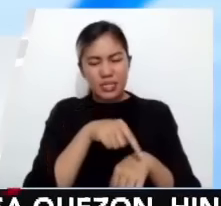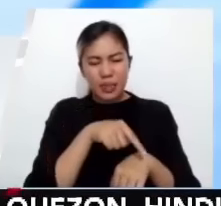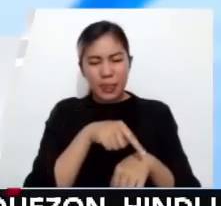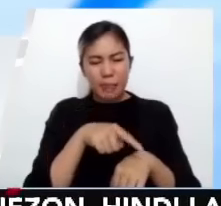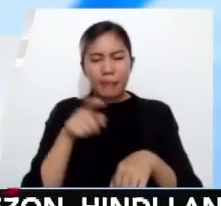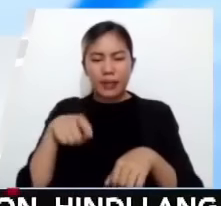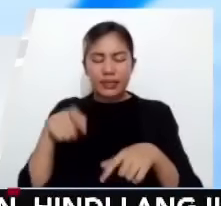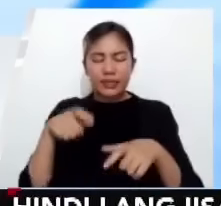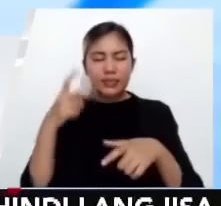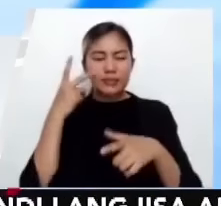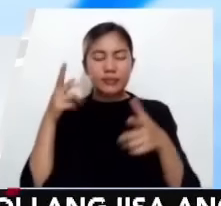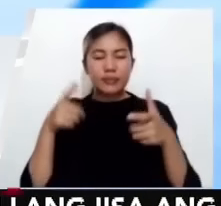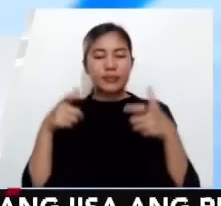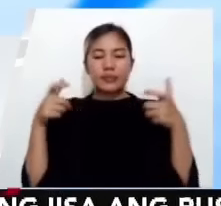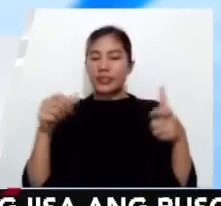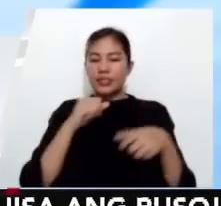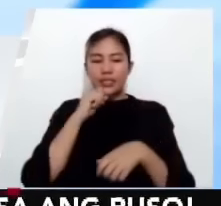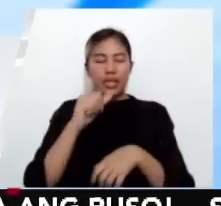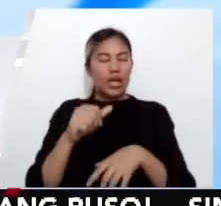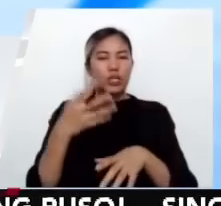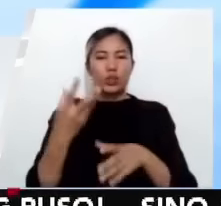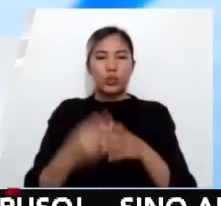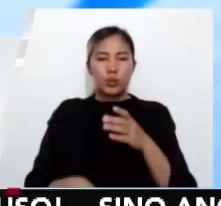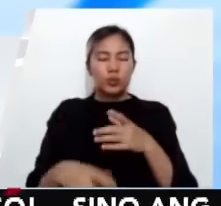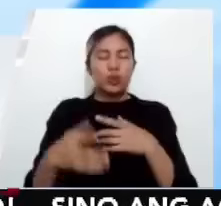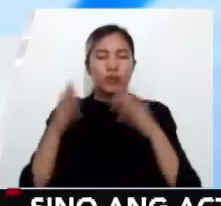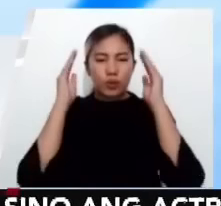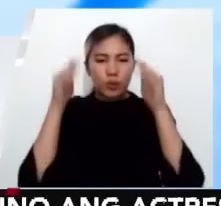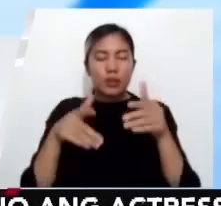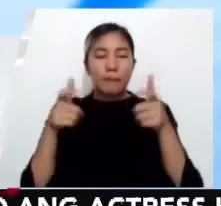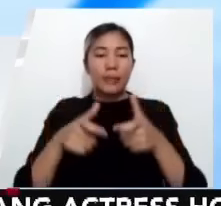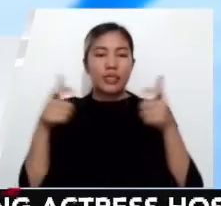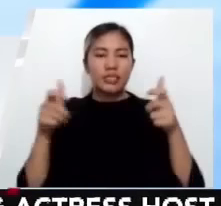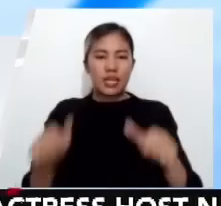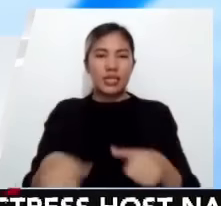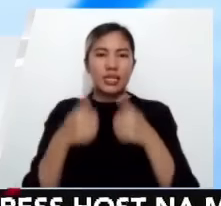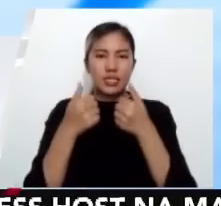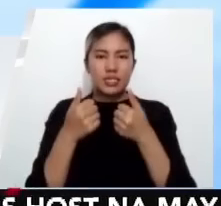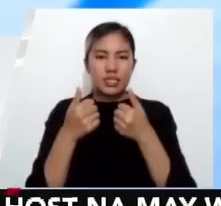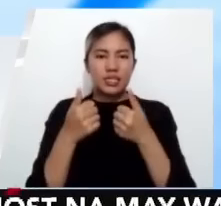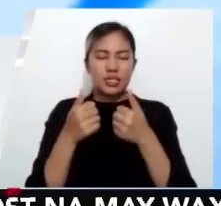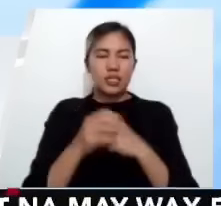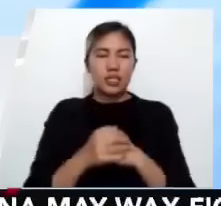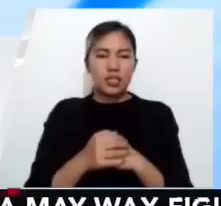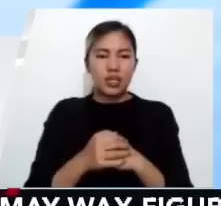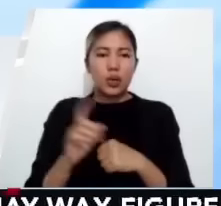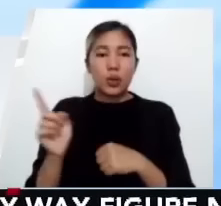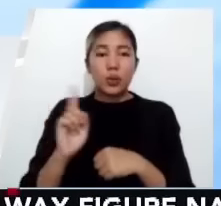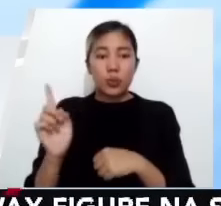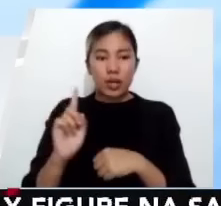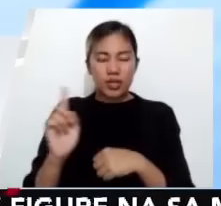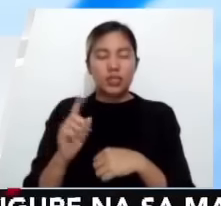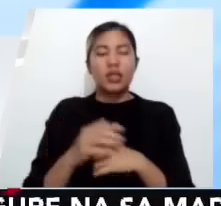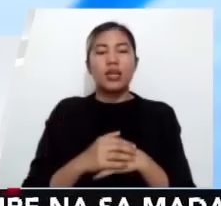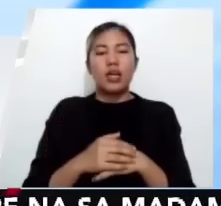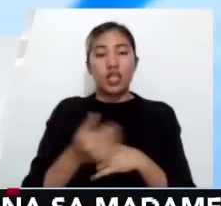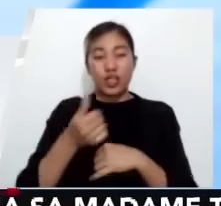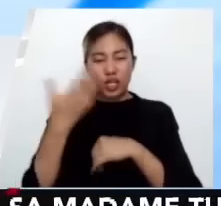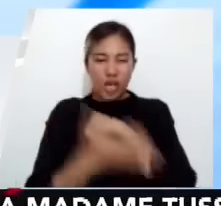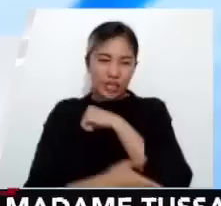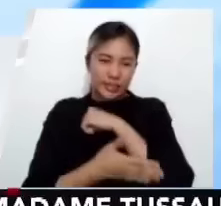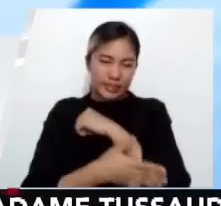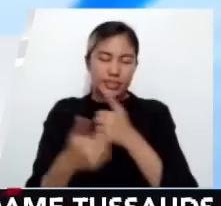not lose focus of the bigger challenge po na hinaharap natin ngayon, which is our geopolitical tensions po. Mm-hmm. Sa ngayon po, ano pinakamalaking threat na